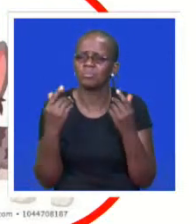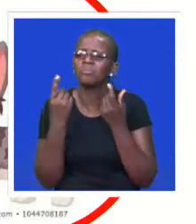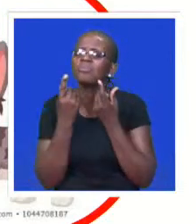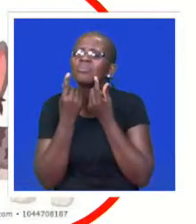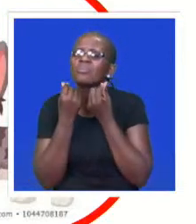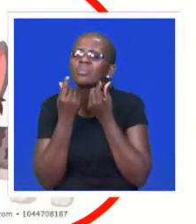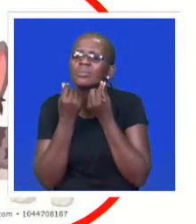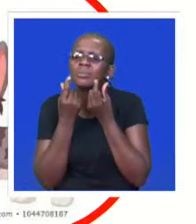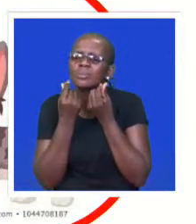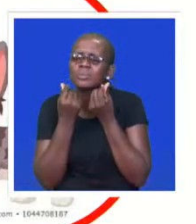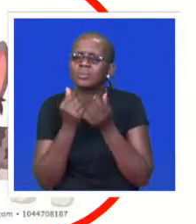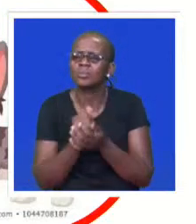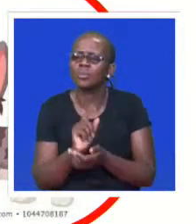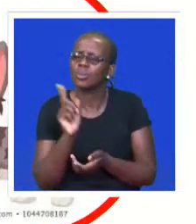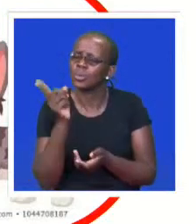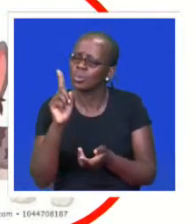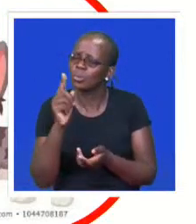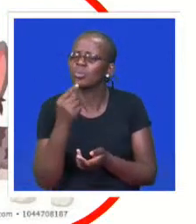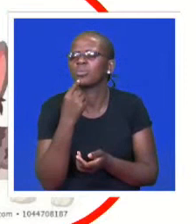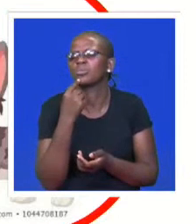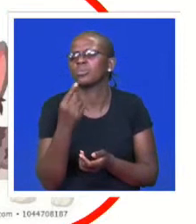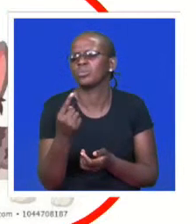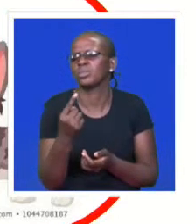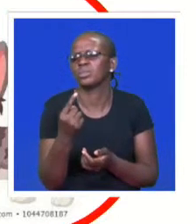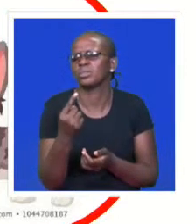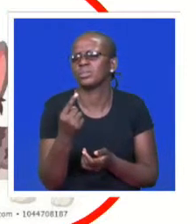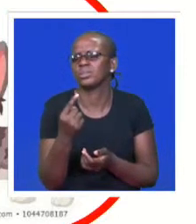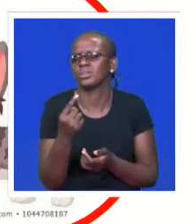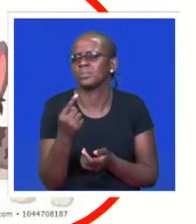So, what can you say about the cat? Look at the